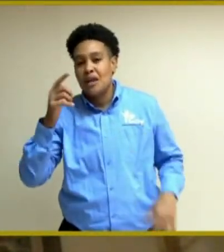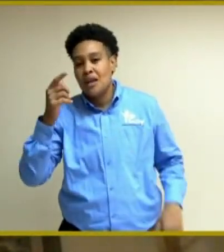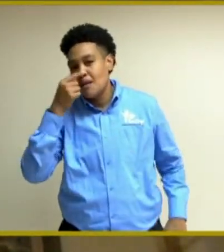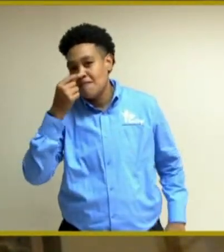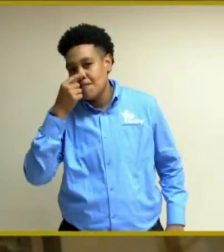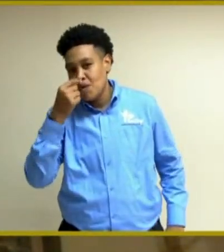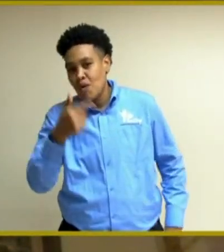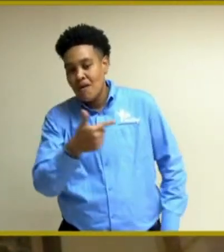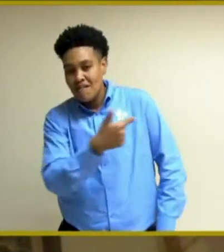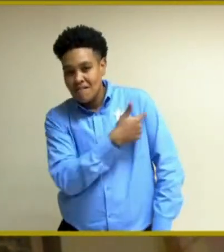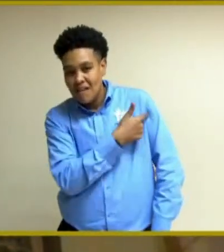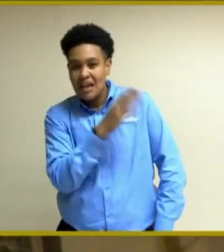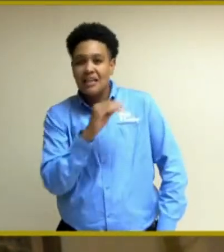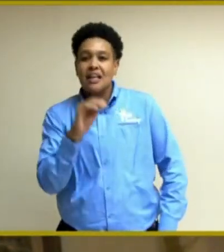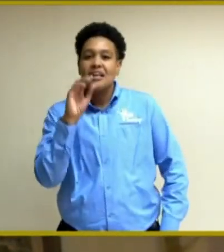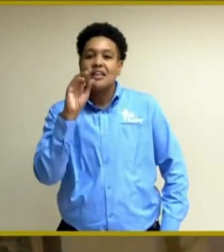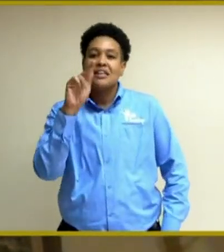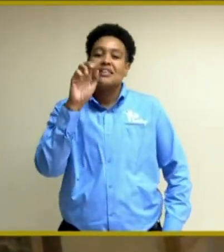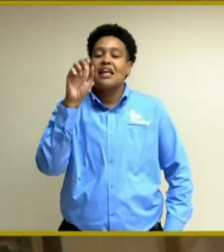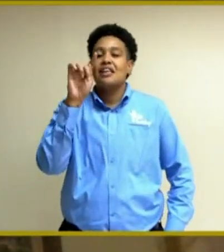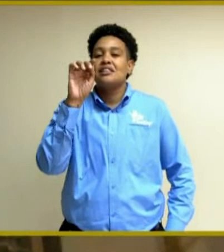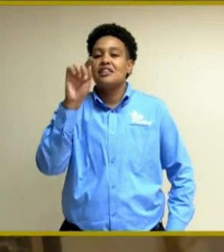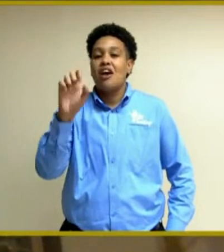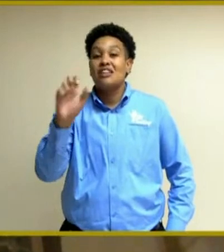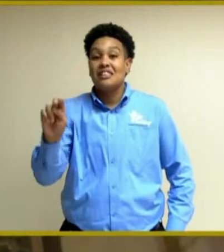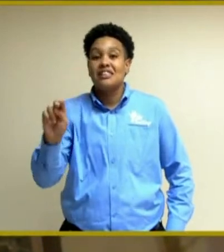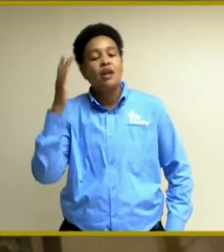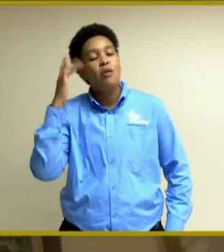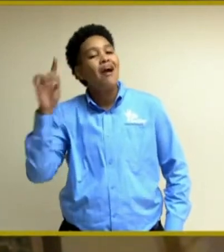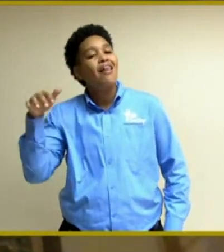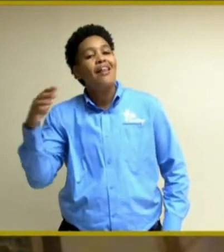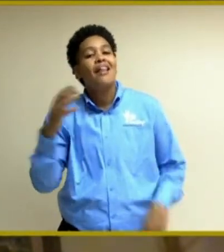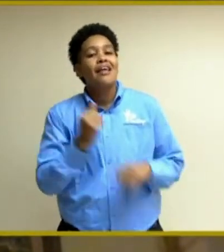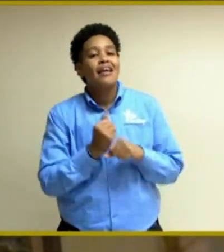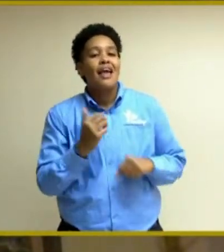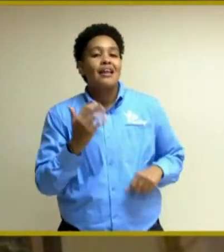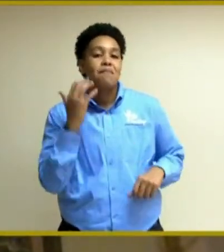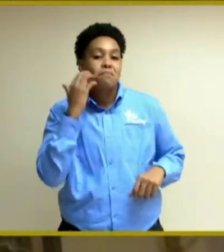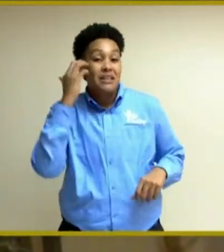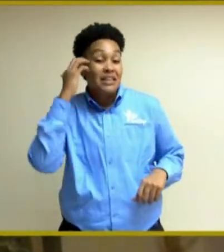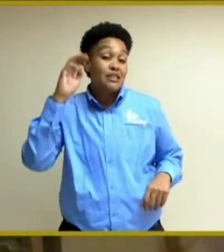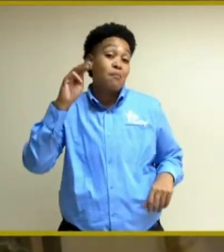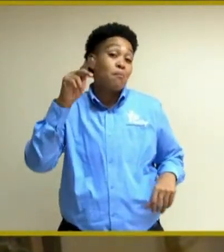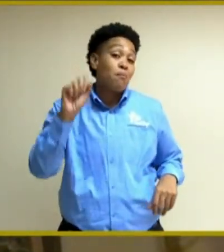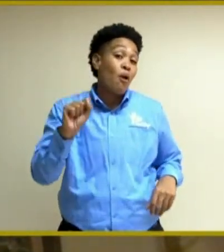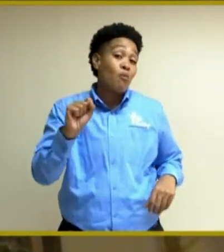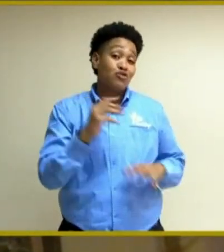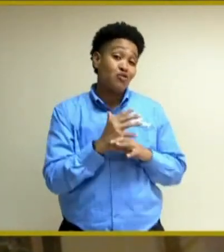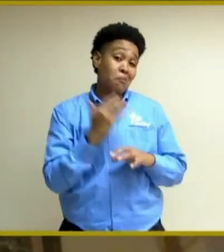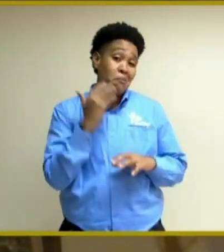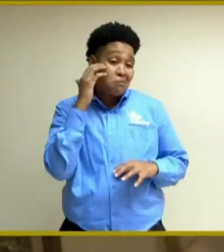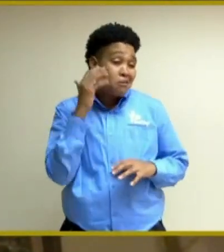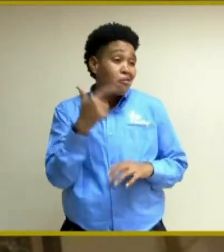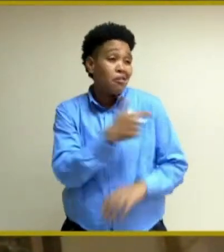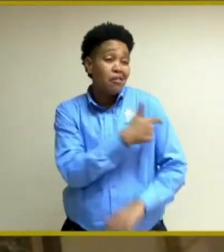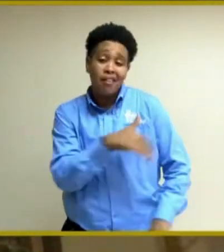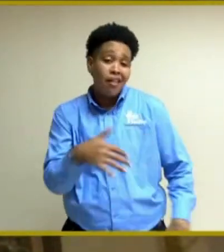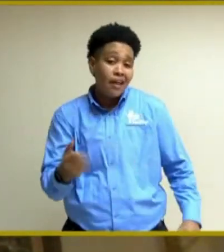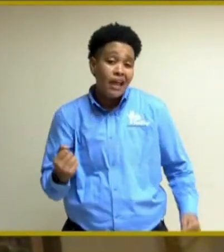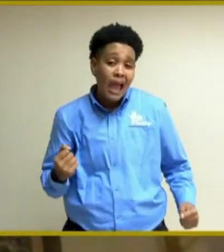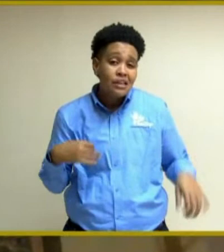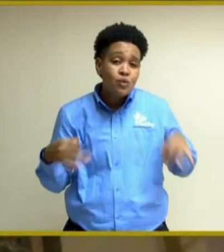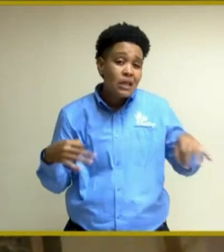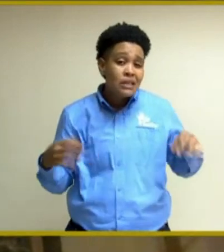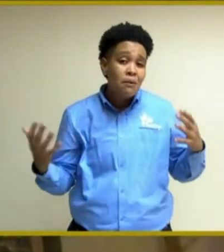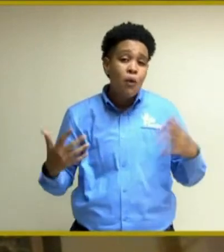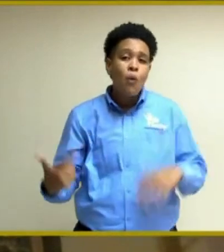vaccine and Tetox and those, because they didn't have the measles, mumps, rubella, and to explain to them what a